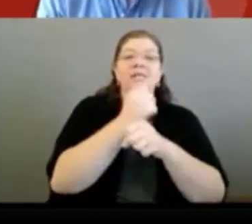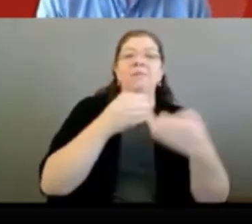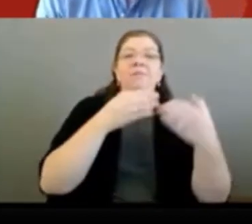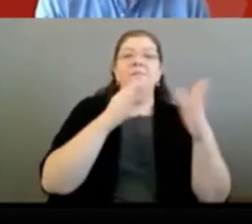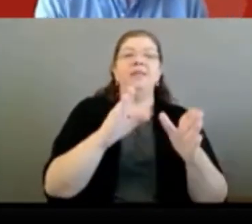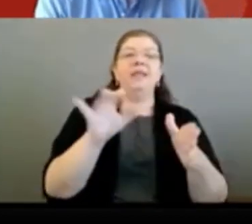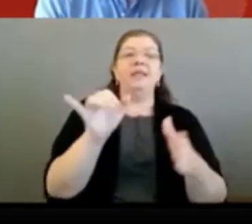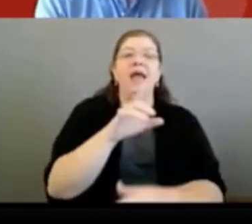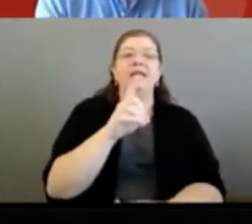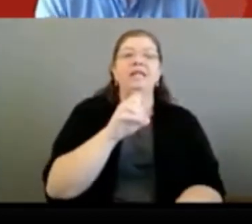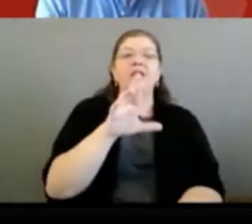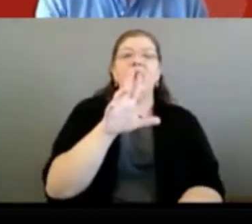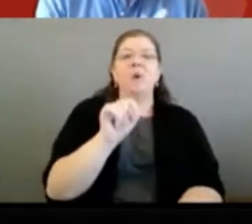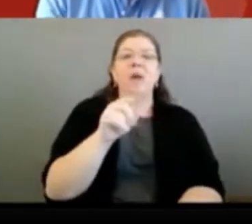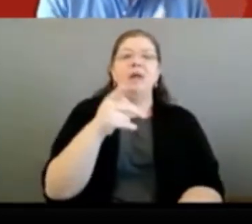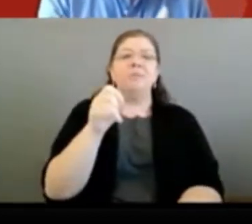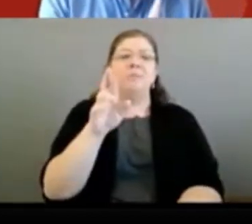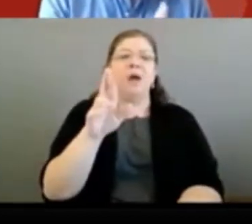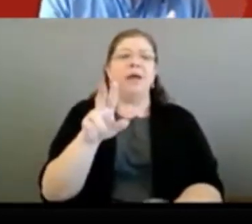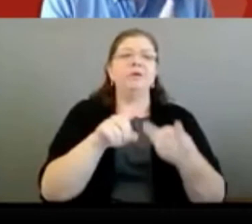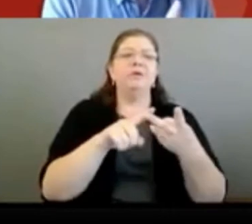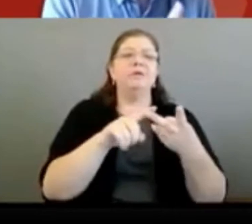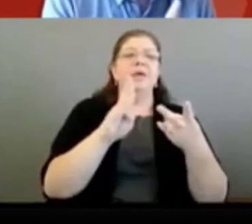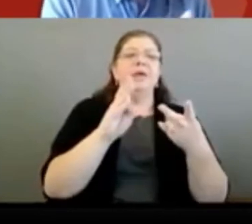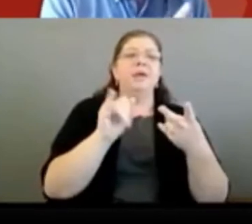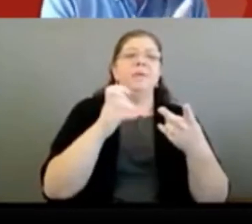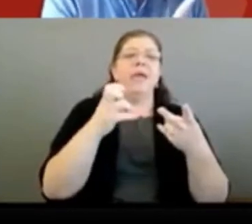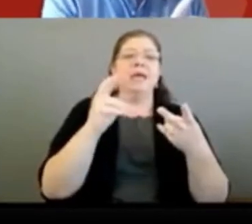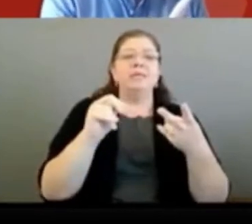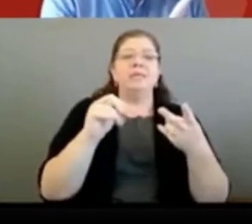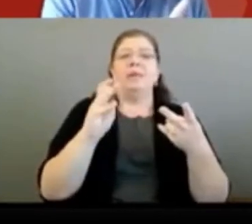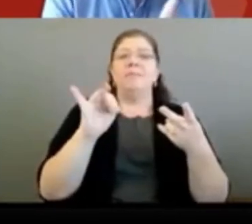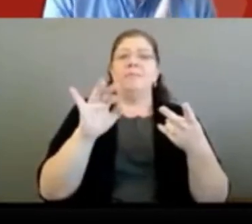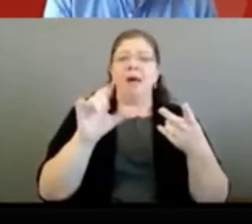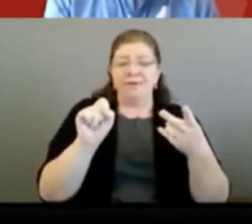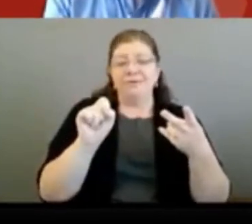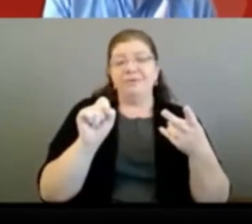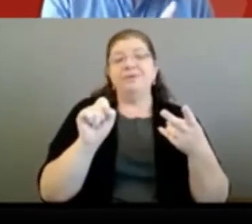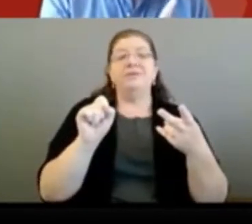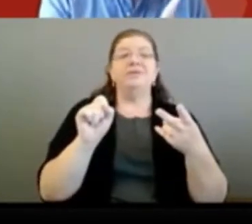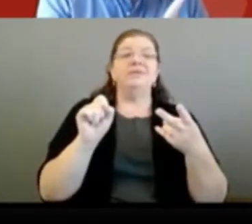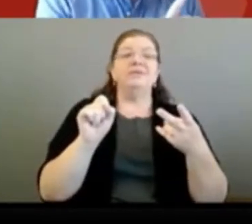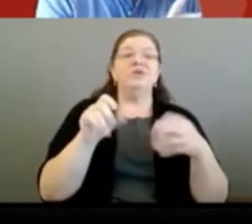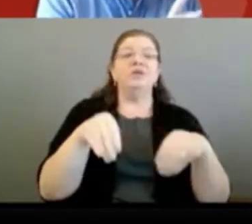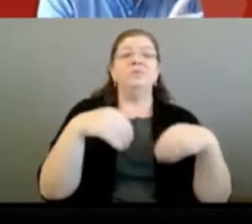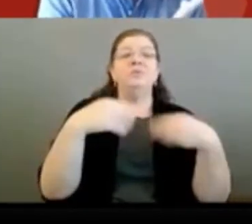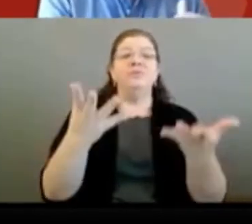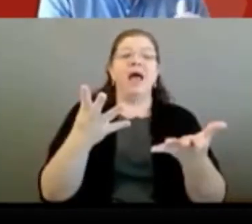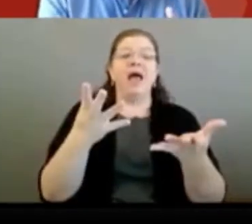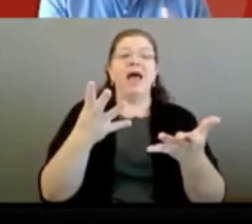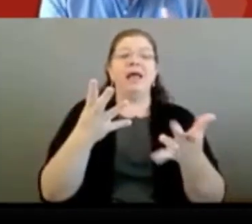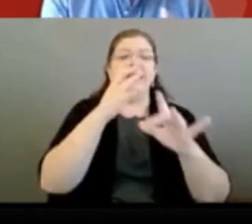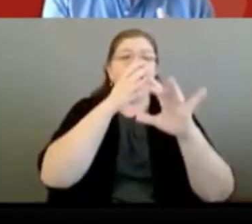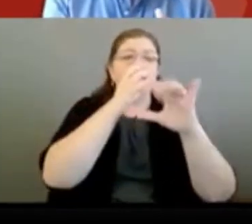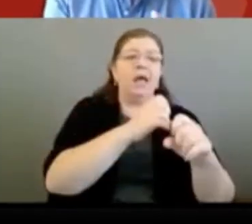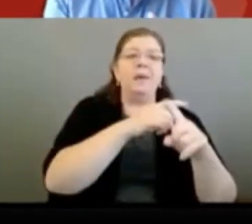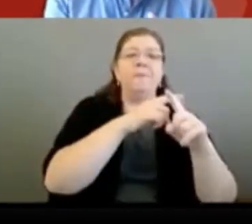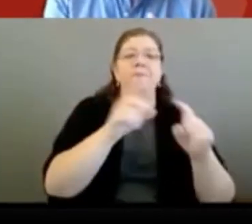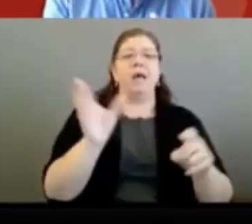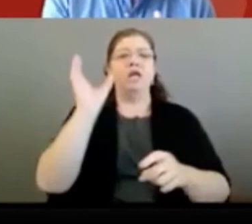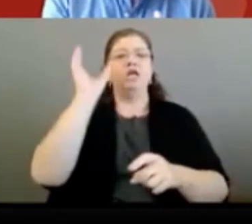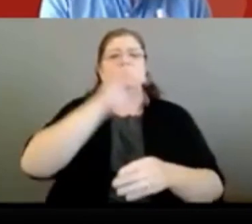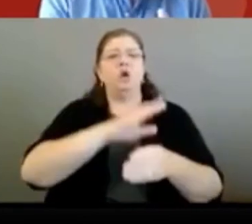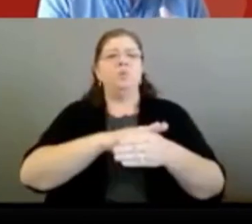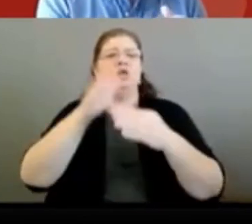Bayesian models to provide, this is pretty accurate actually, to provide seductive but obscure results in the form